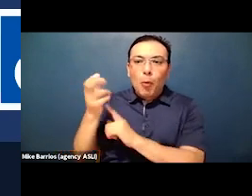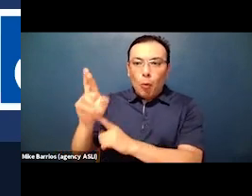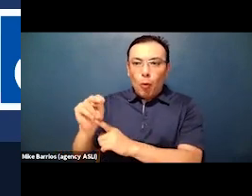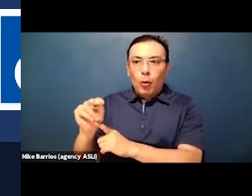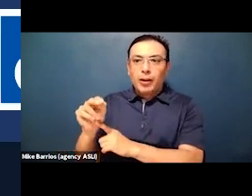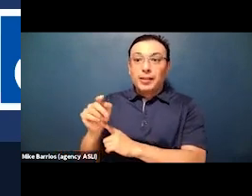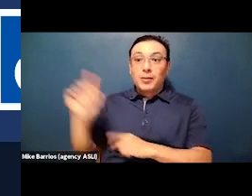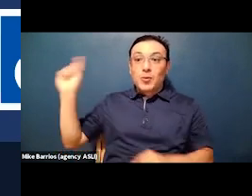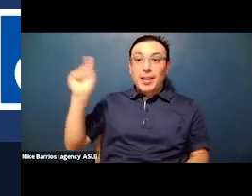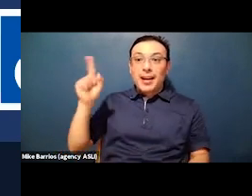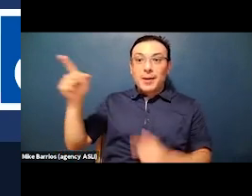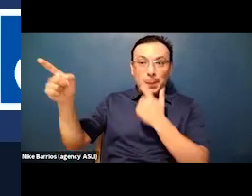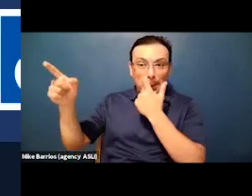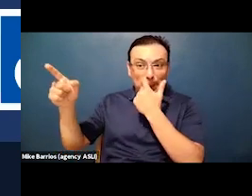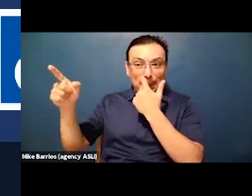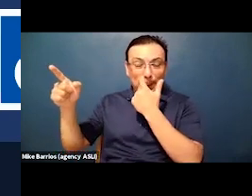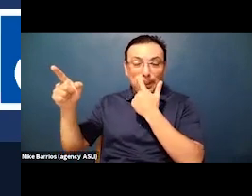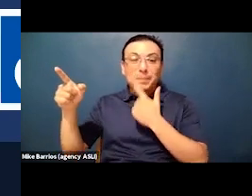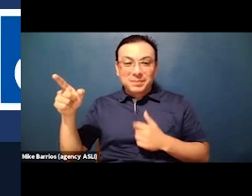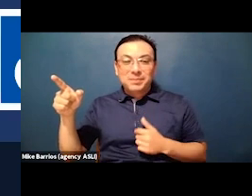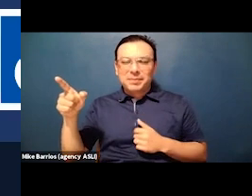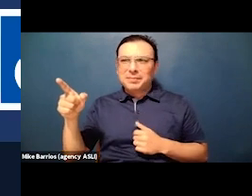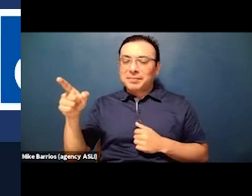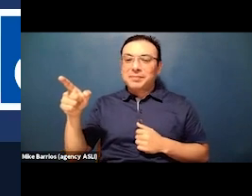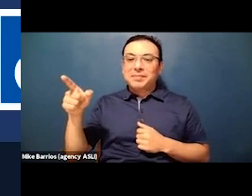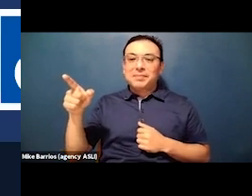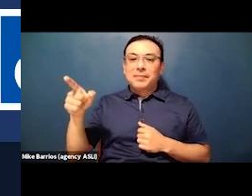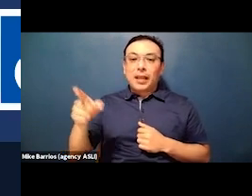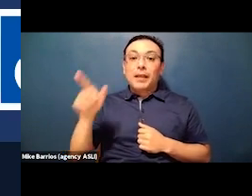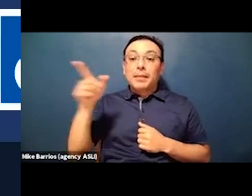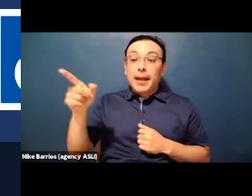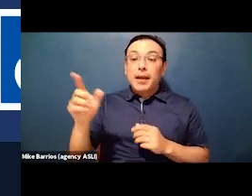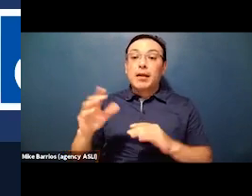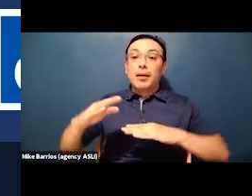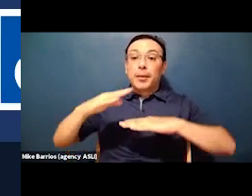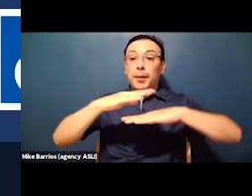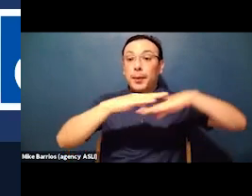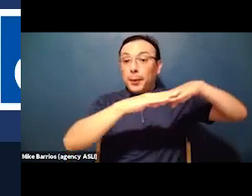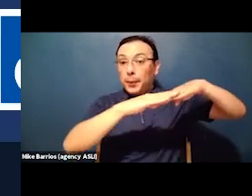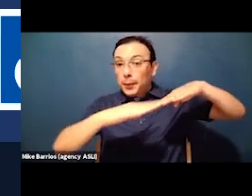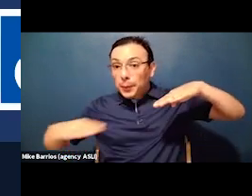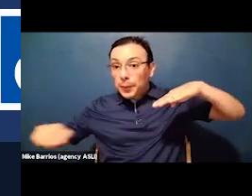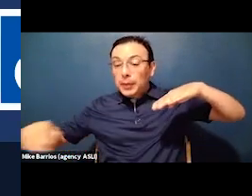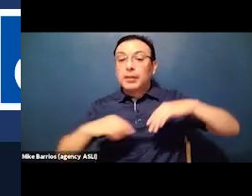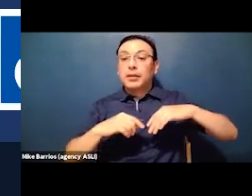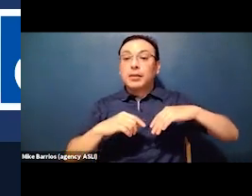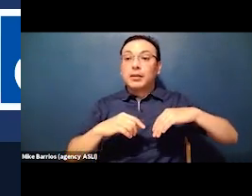You'll see additions and reparations of elevators and ramps. This was a newly installed elevator here.